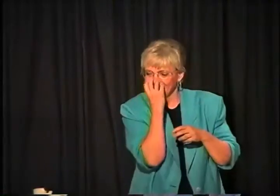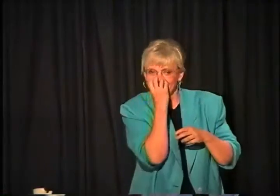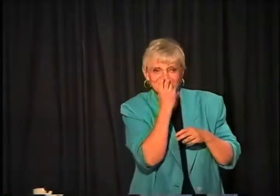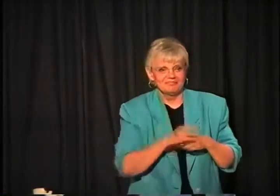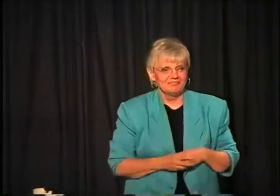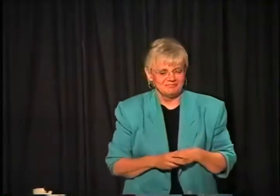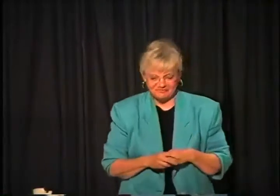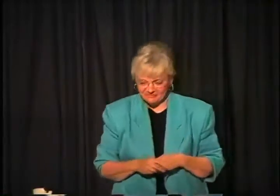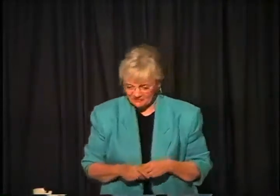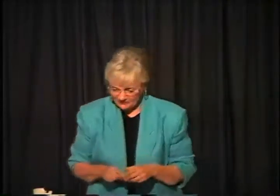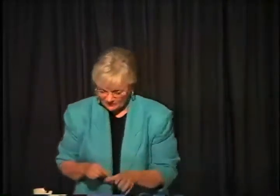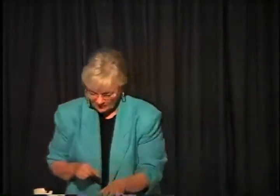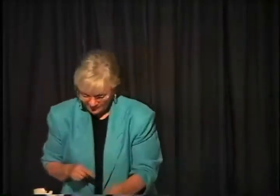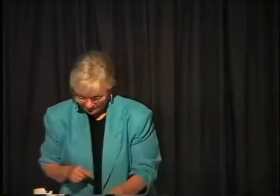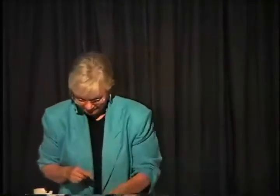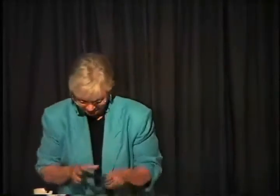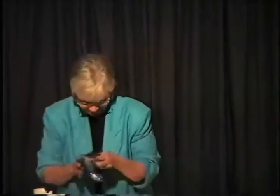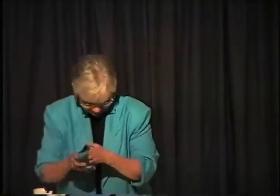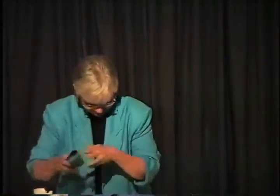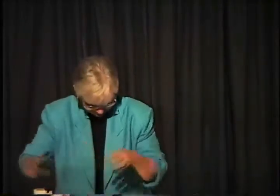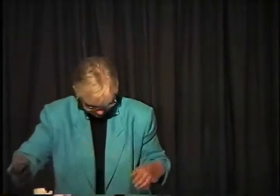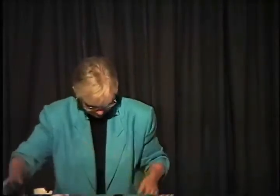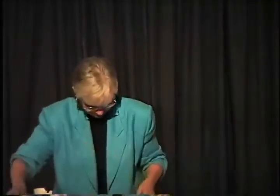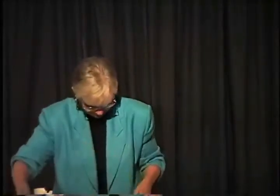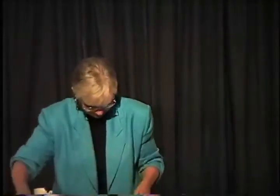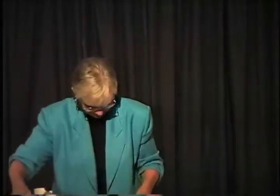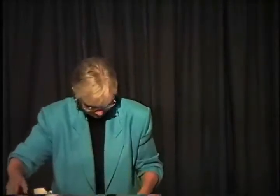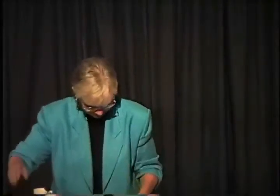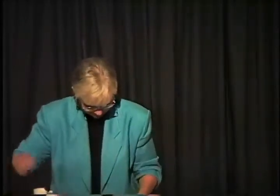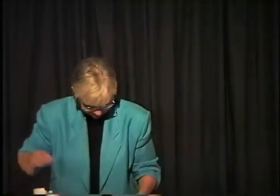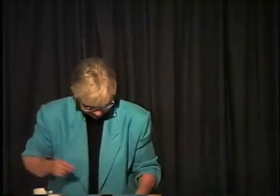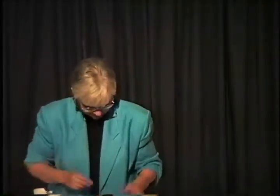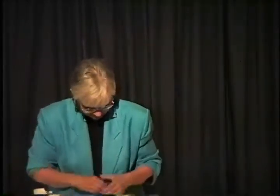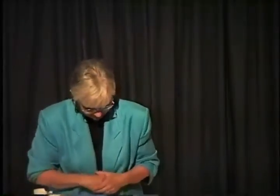Show you where the doors are, where the lights are on the aisle.